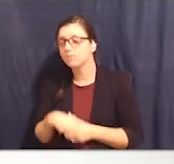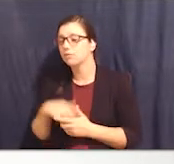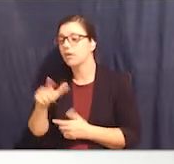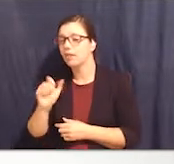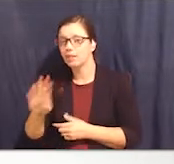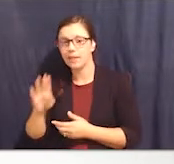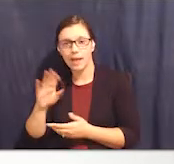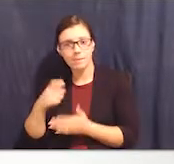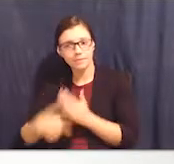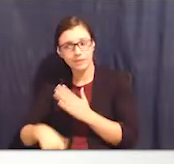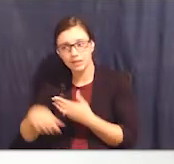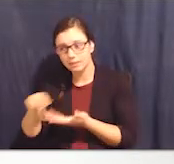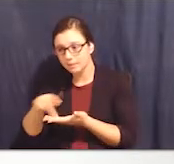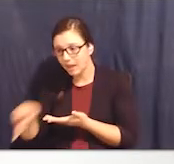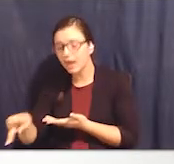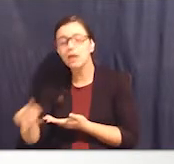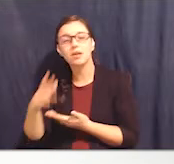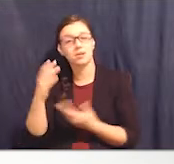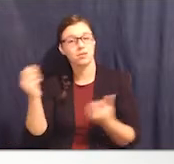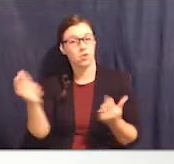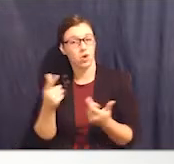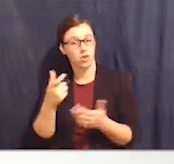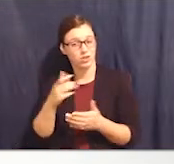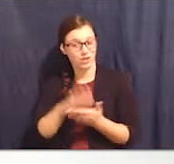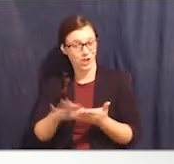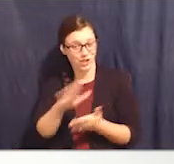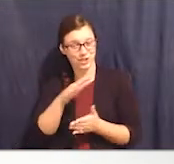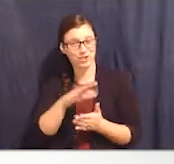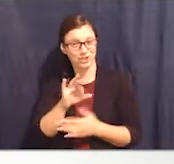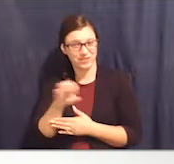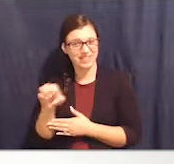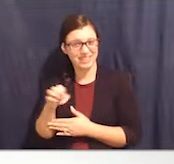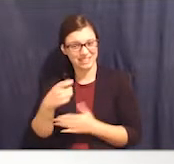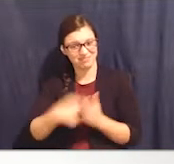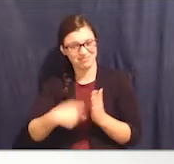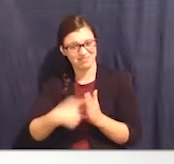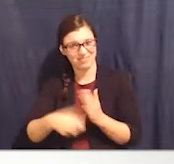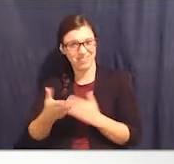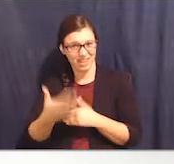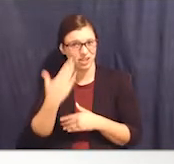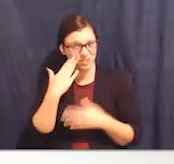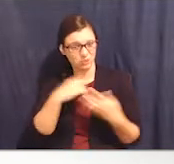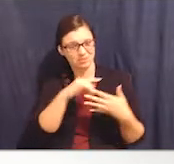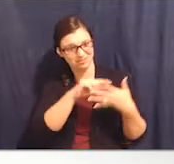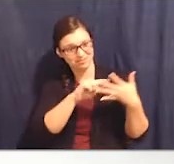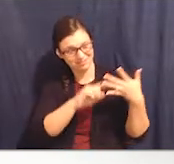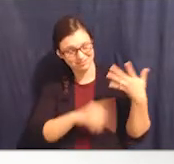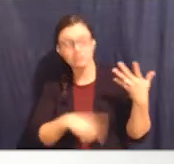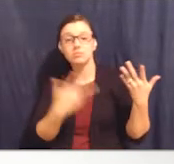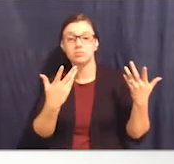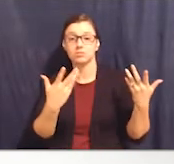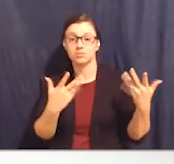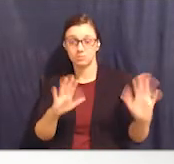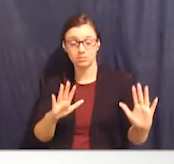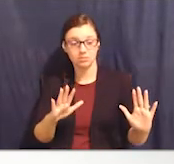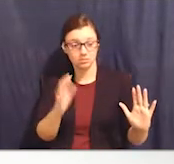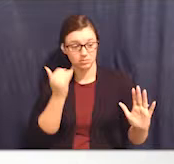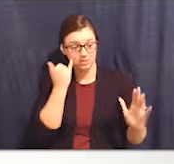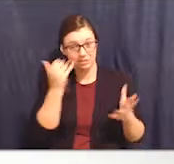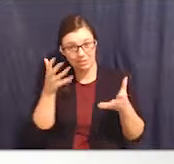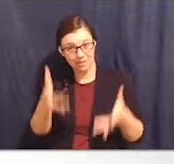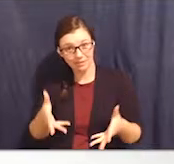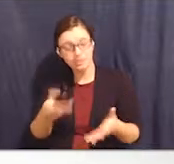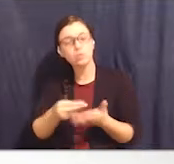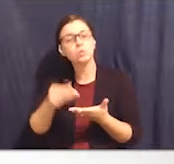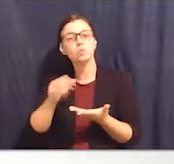about the student completes FAFSA, the financial aid for families and students. So they complete that, and they can receive